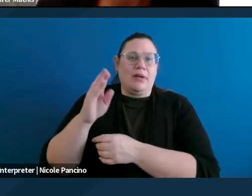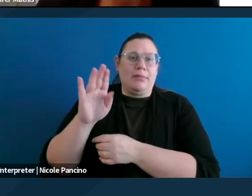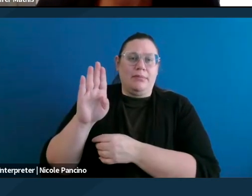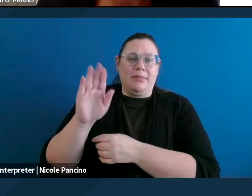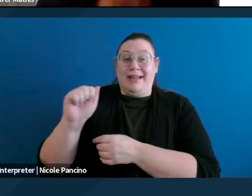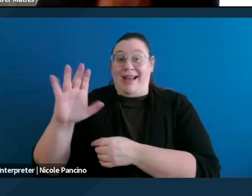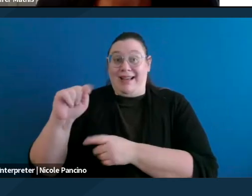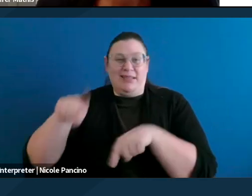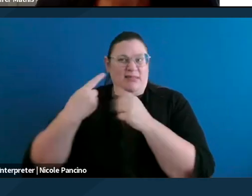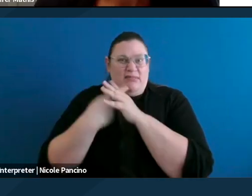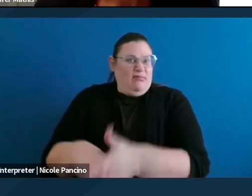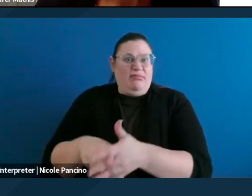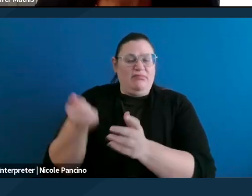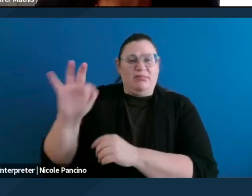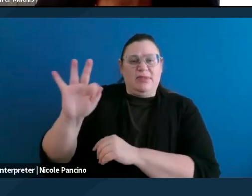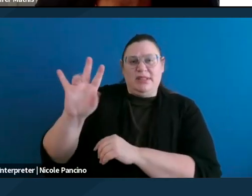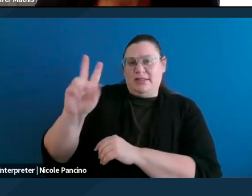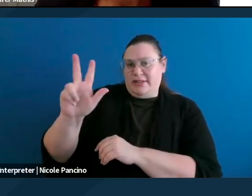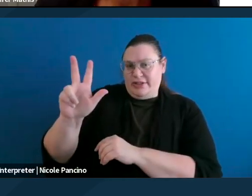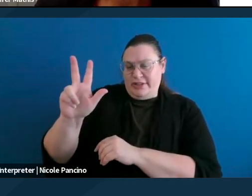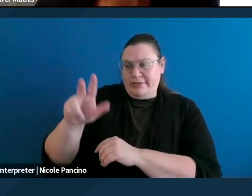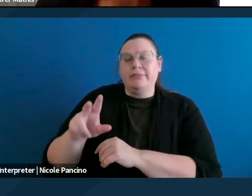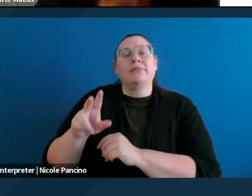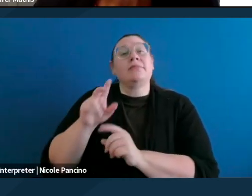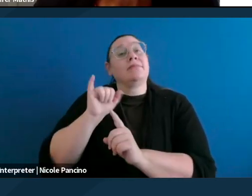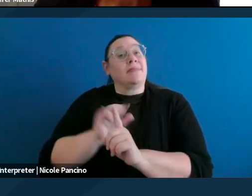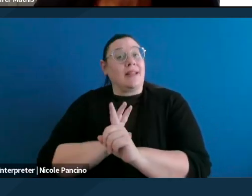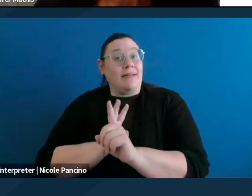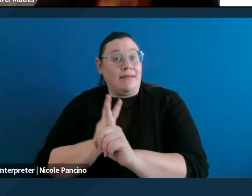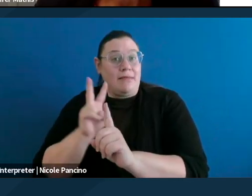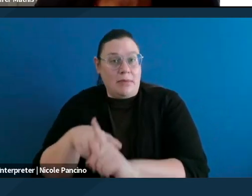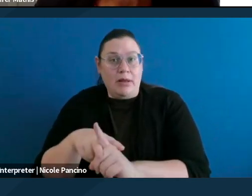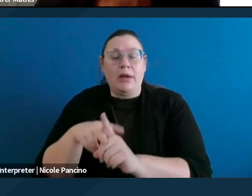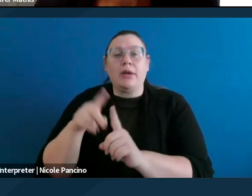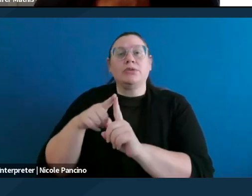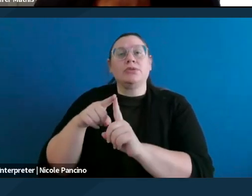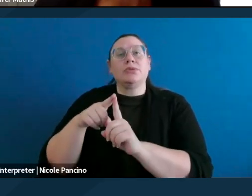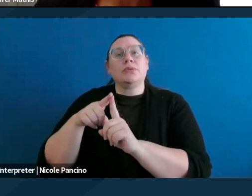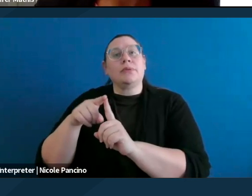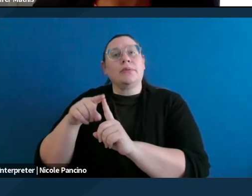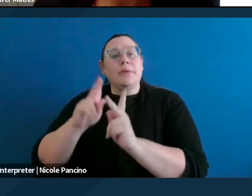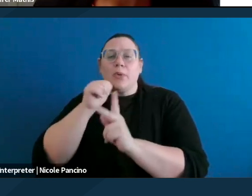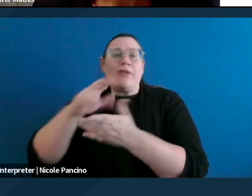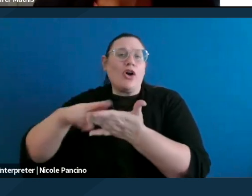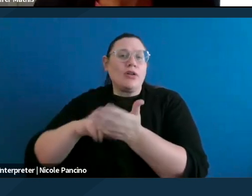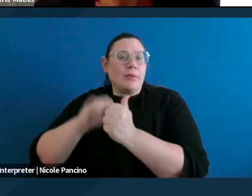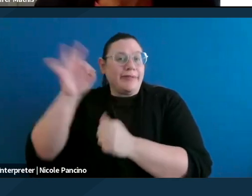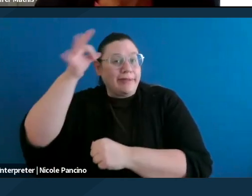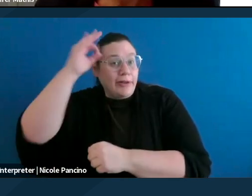beginning, since 1973, and it applies to federal contractors